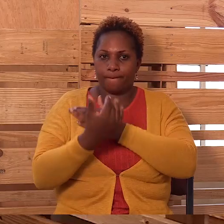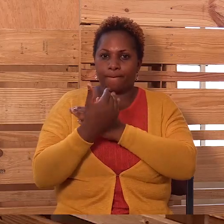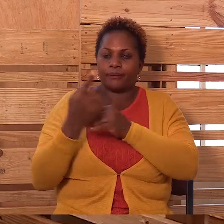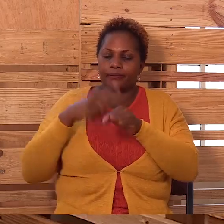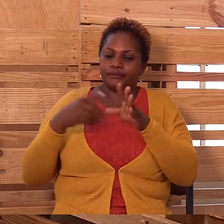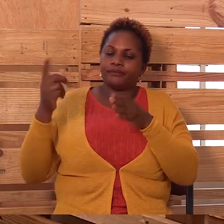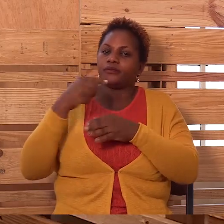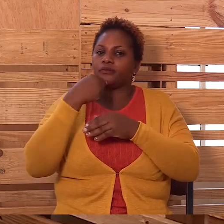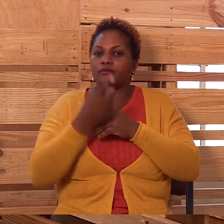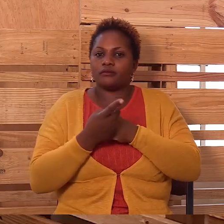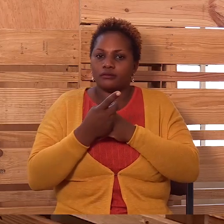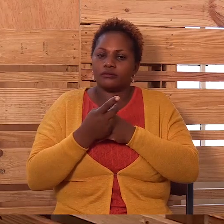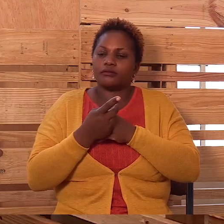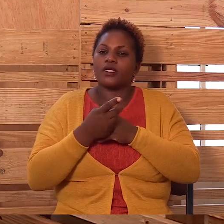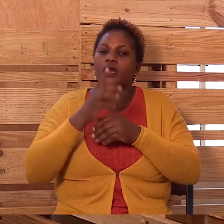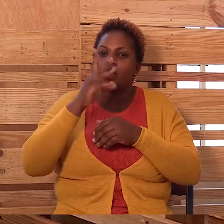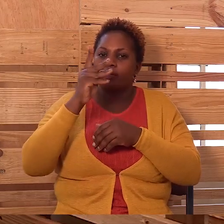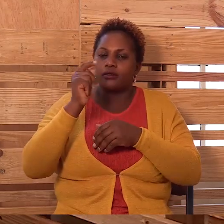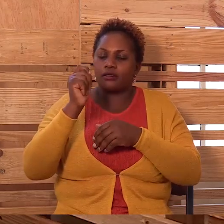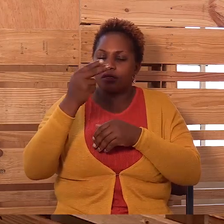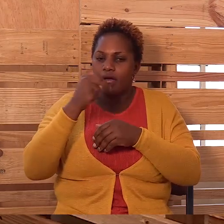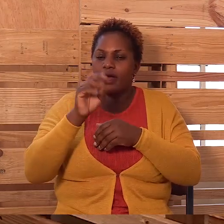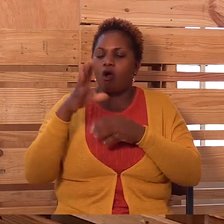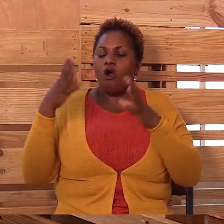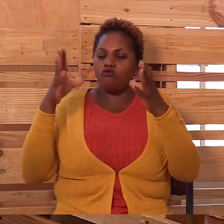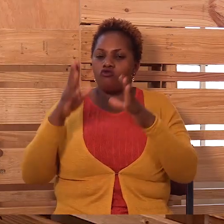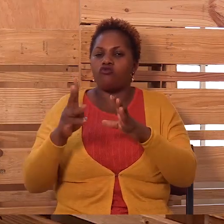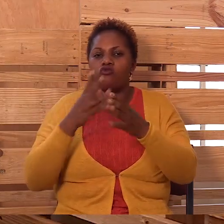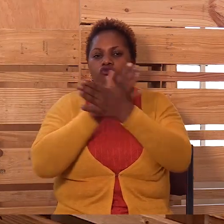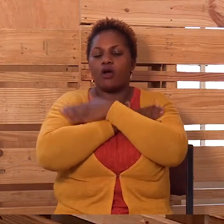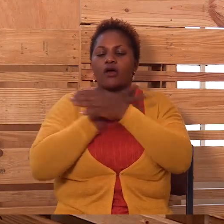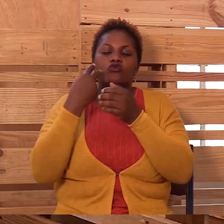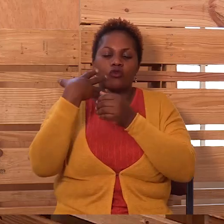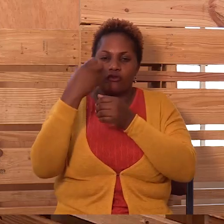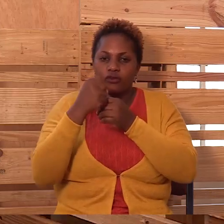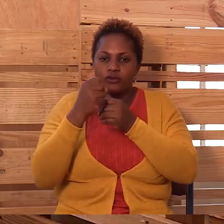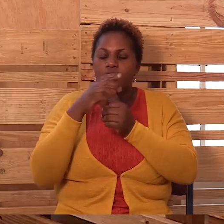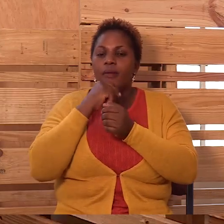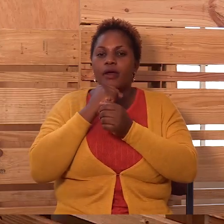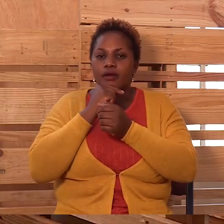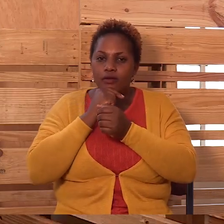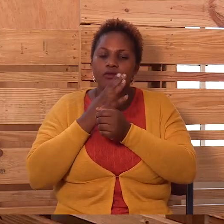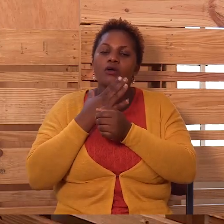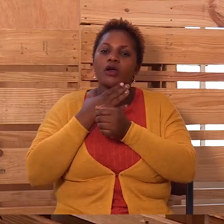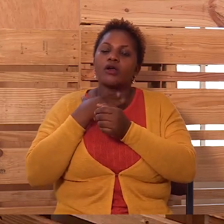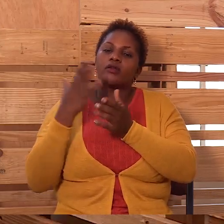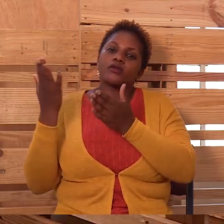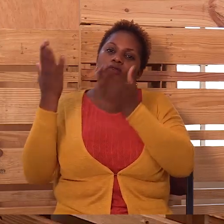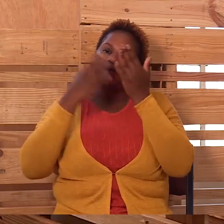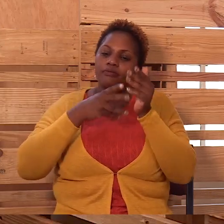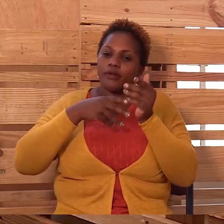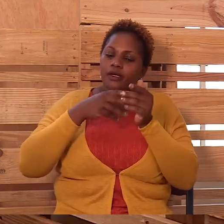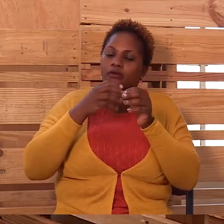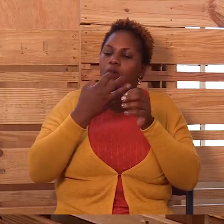following morning. When they come, they were told, Dathan, Abiram, Korah, together with all the 250 men, I want